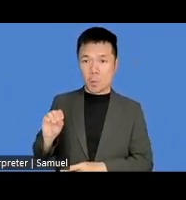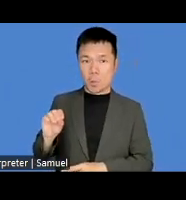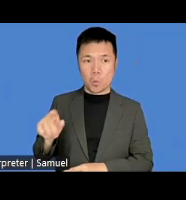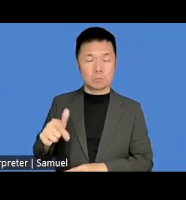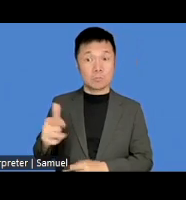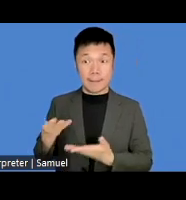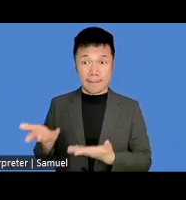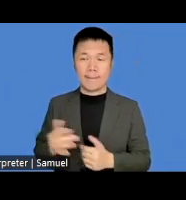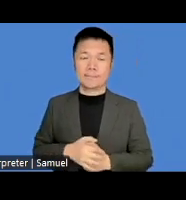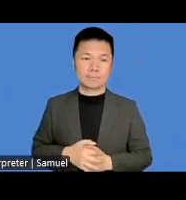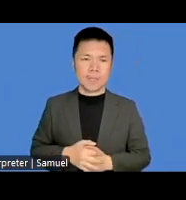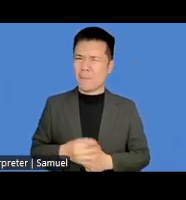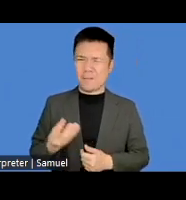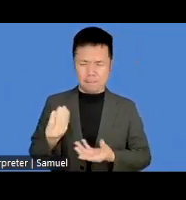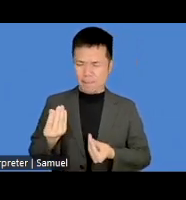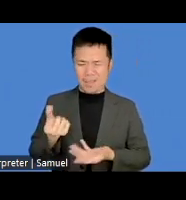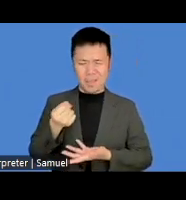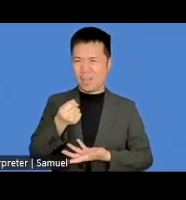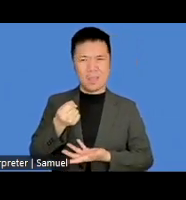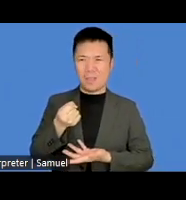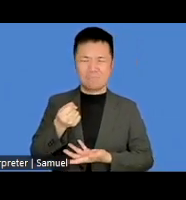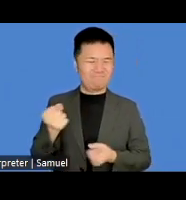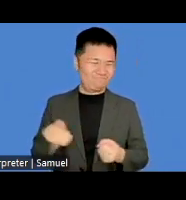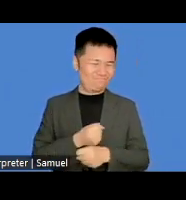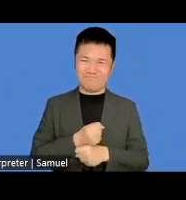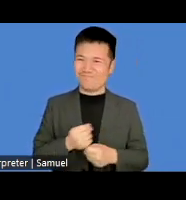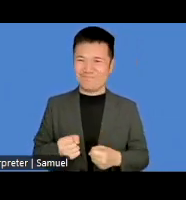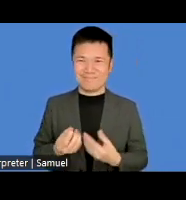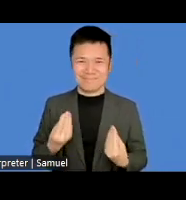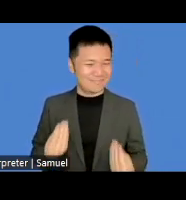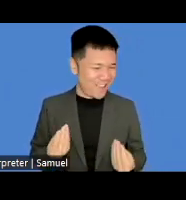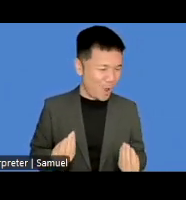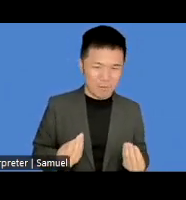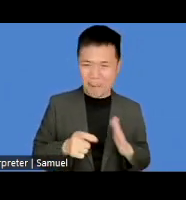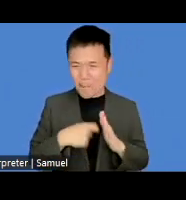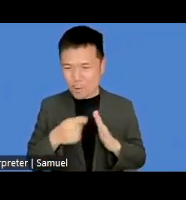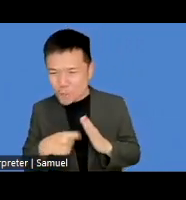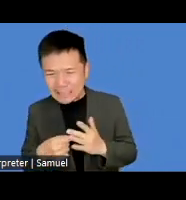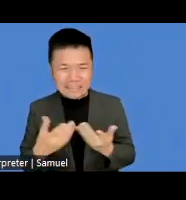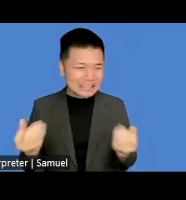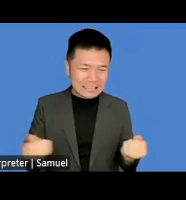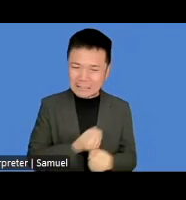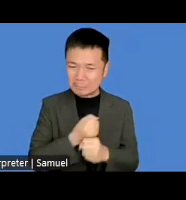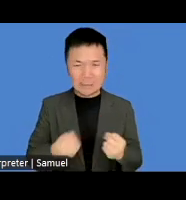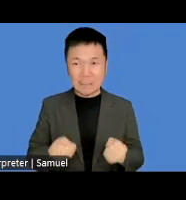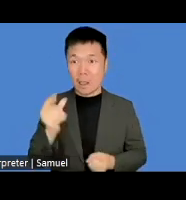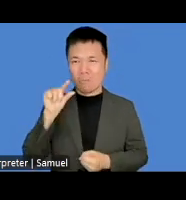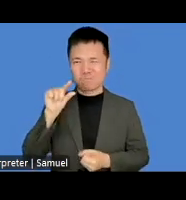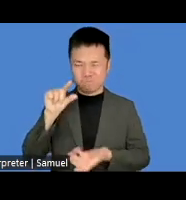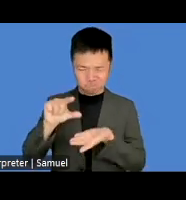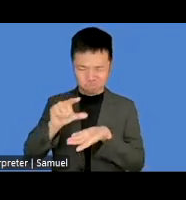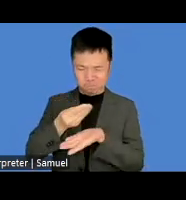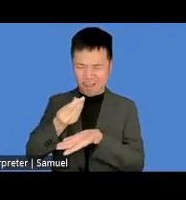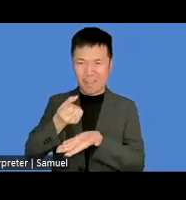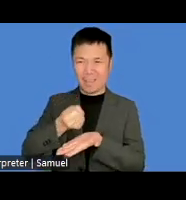structural and financial weaknesses, which impedes them from properly addressing, properly advocating for the rights and welfare of people